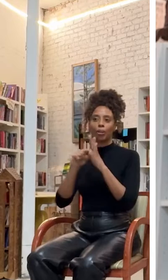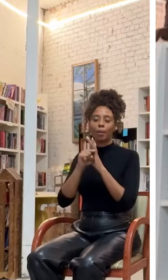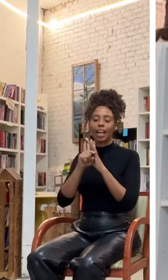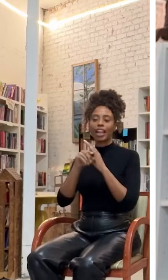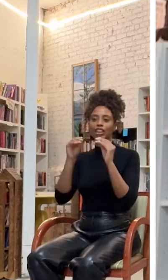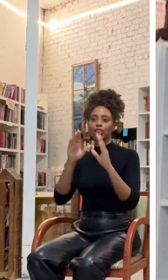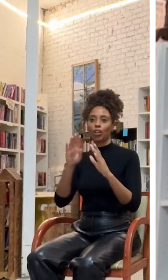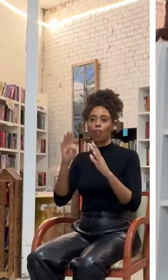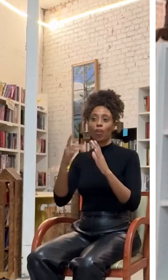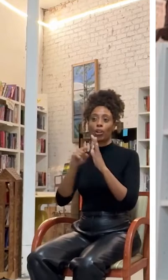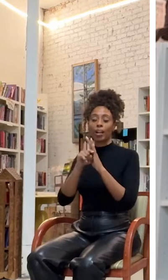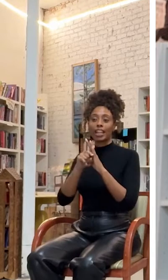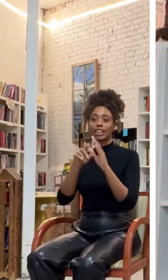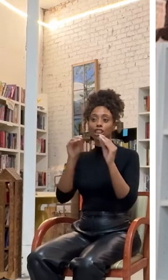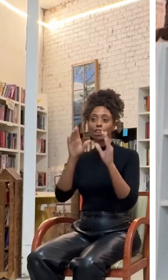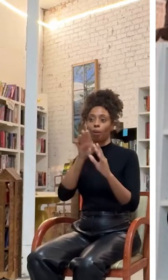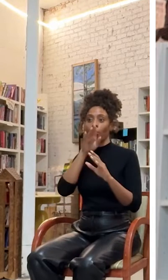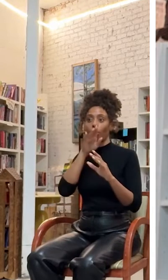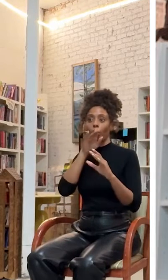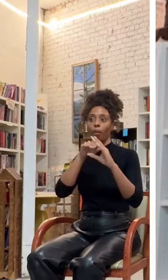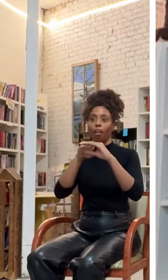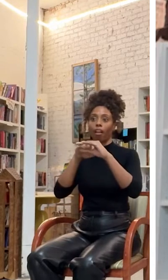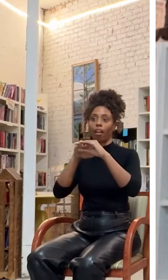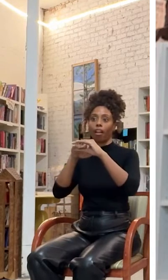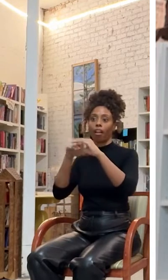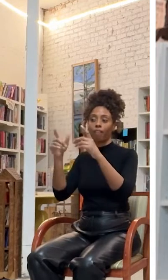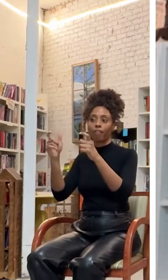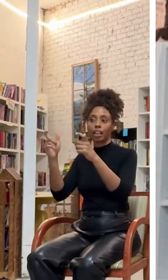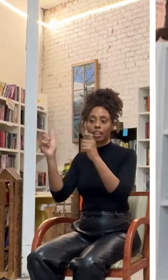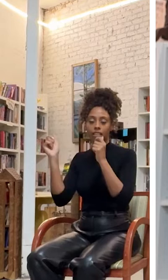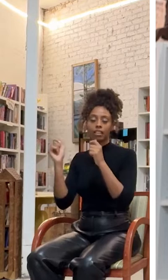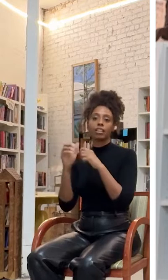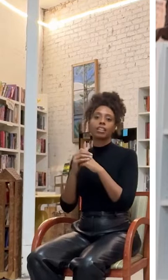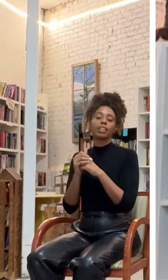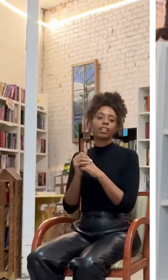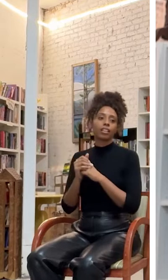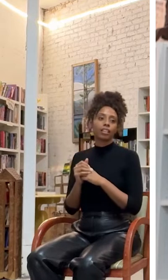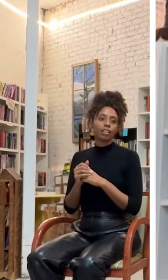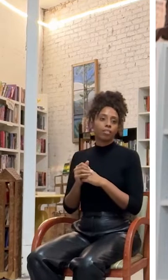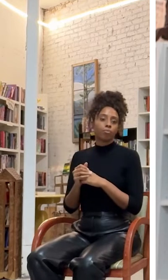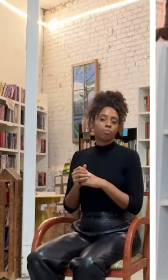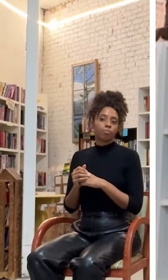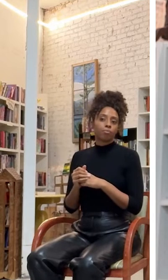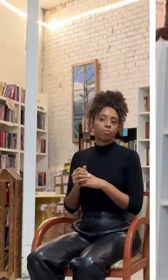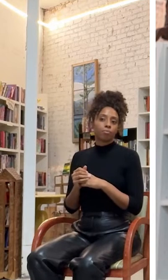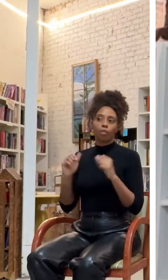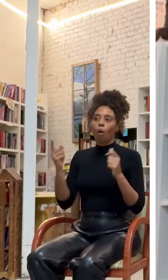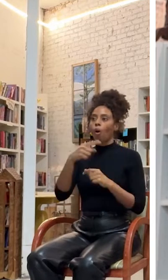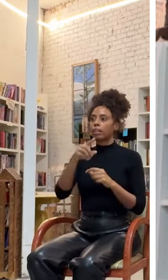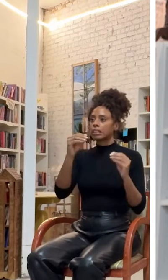speaking, dope fourth grade teacher, et cetera, et cetera. Yeah. So like they were, all of them were